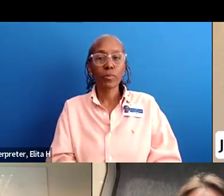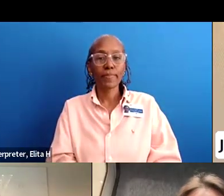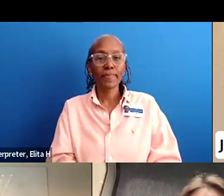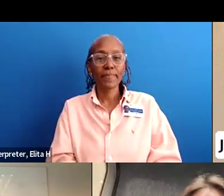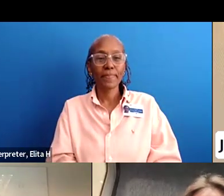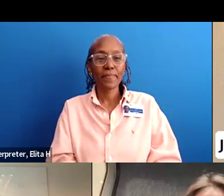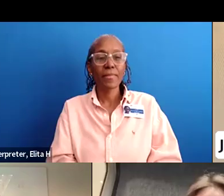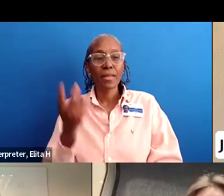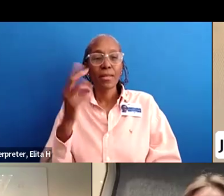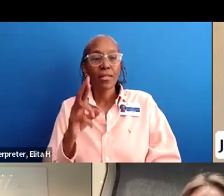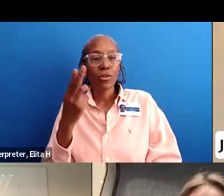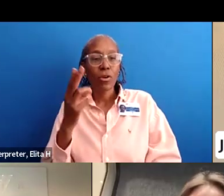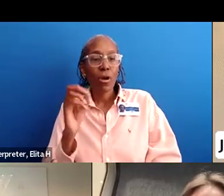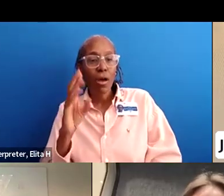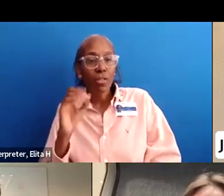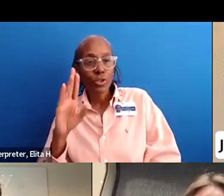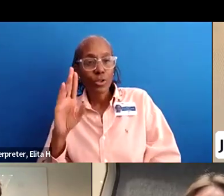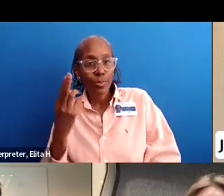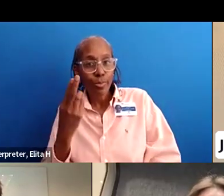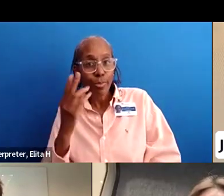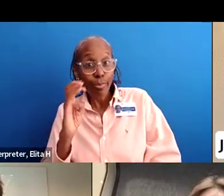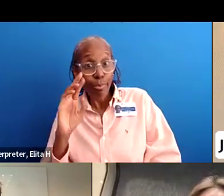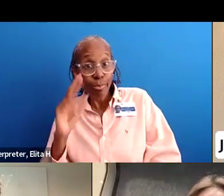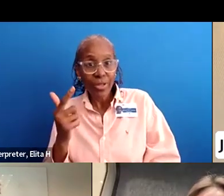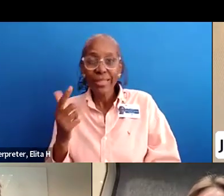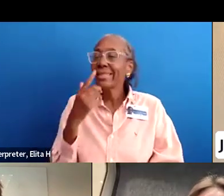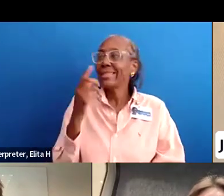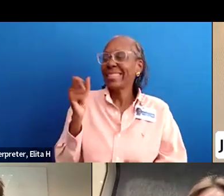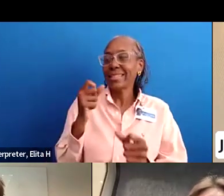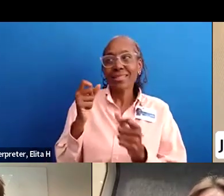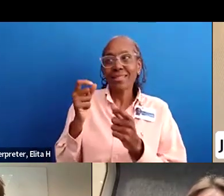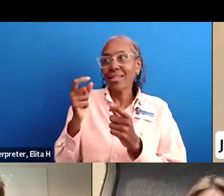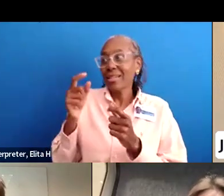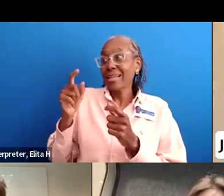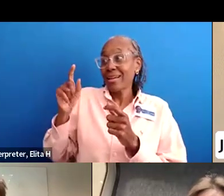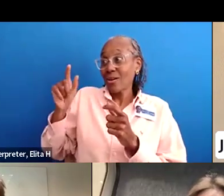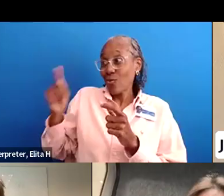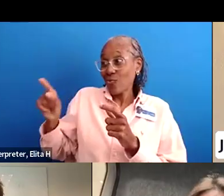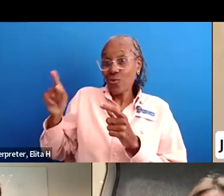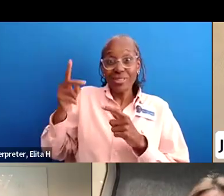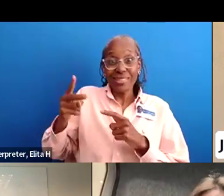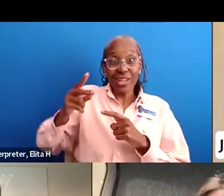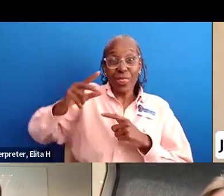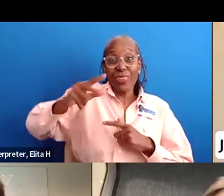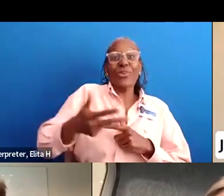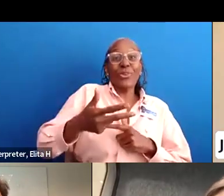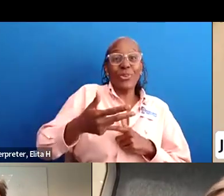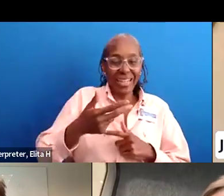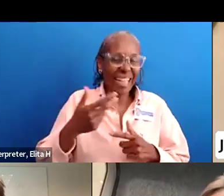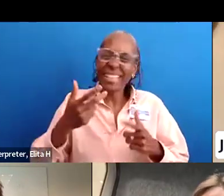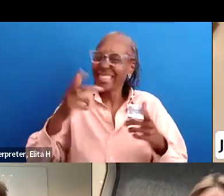And Dr. Hochberg? Sure. Same message, third time. I said All at the right. beginning that Jen is always right.